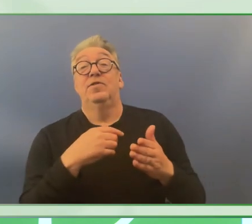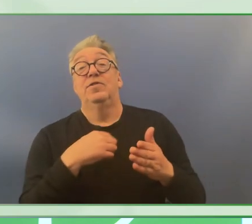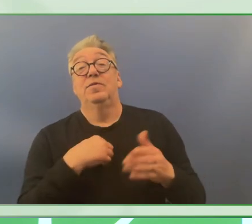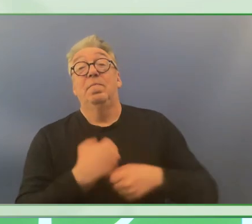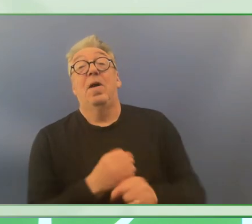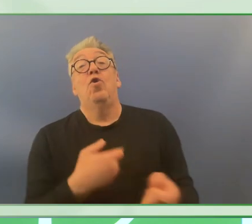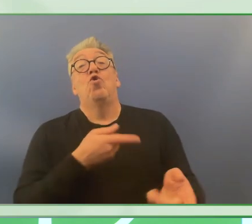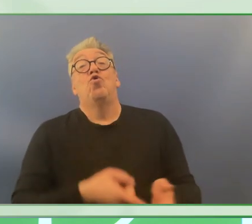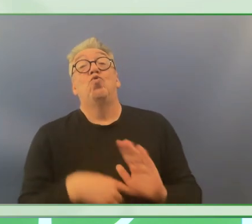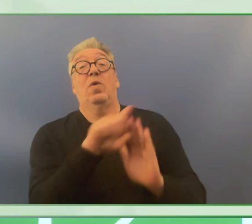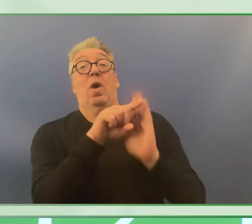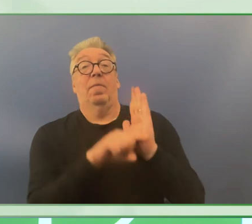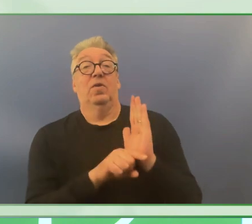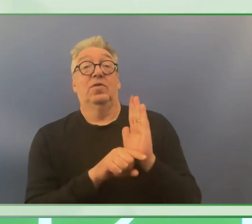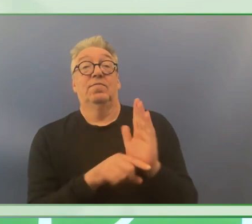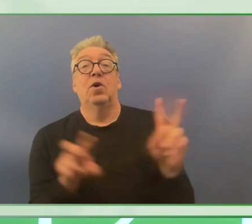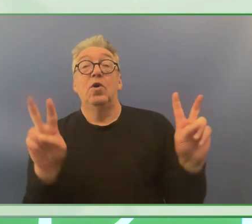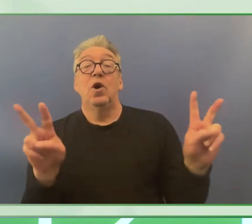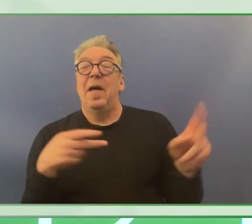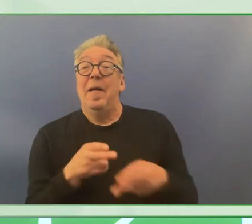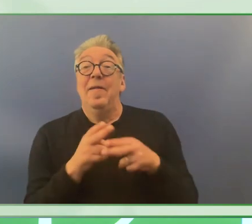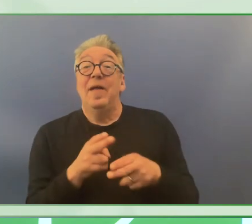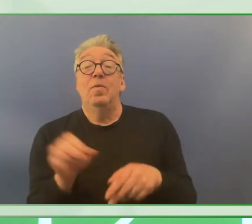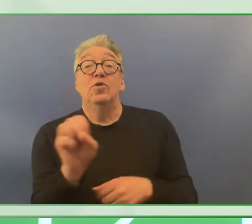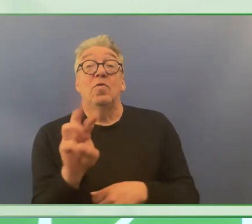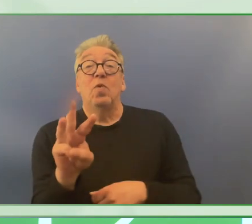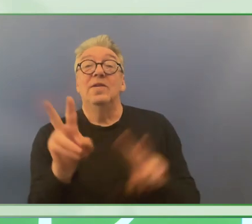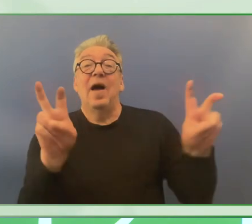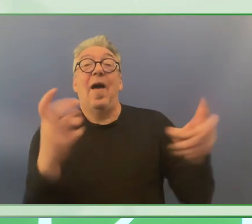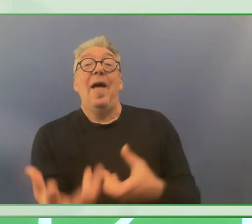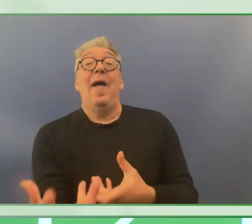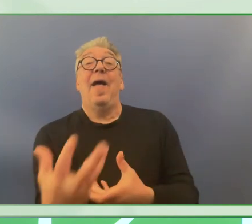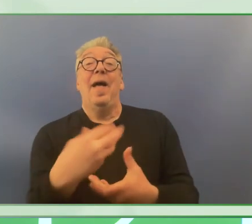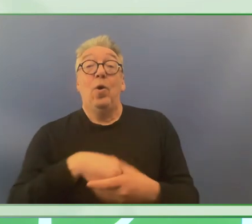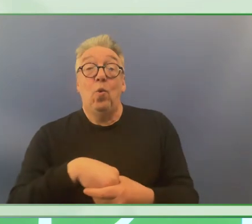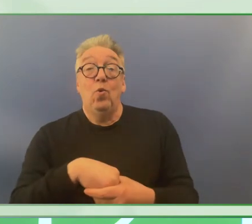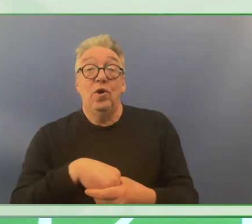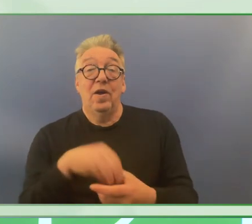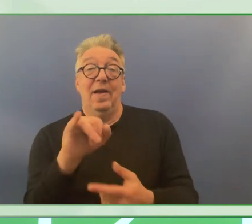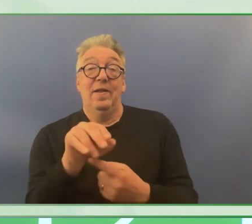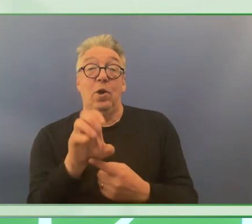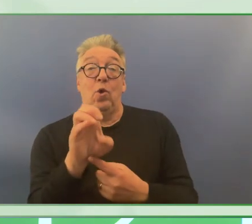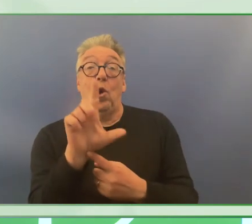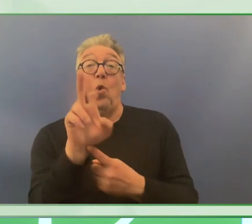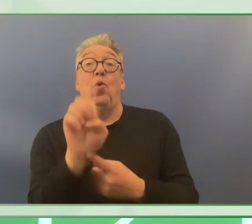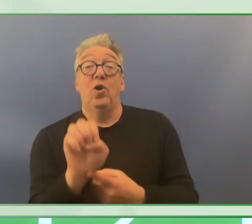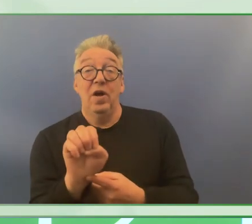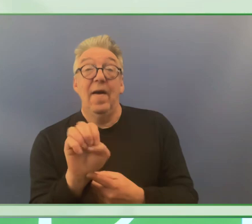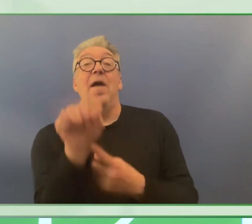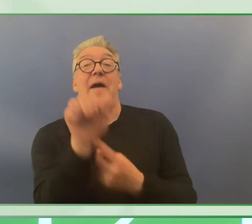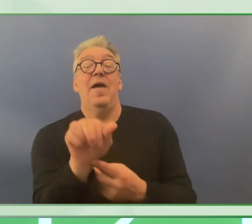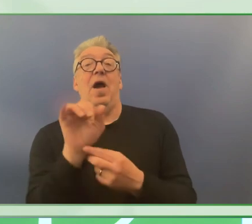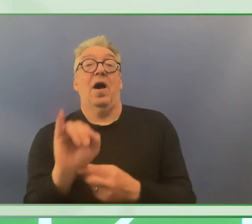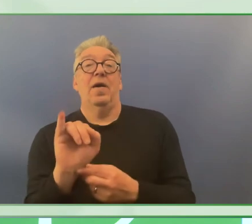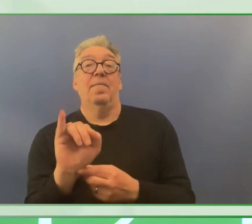the software that we have made, which would help people to get the